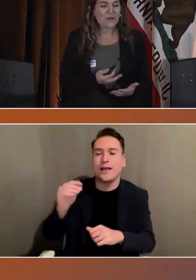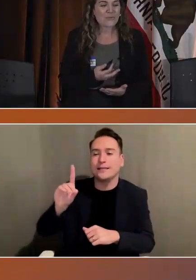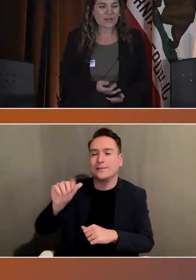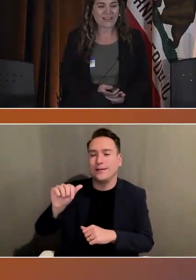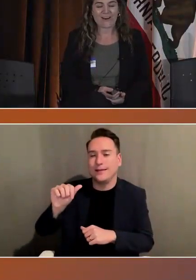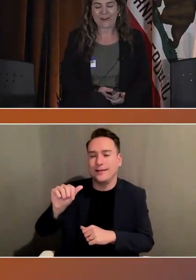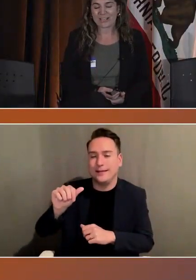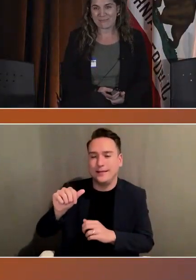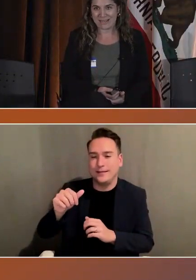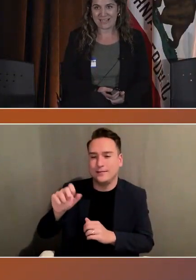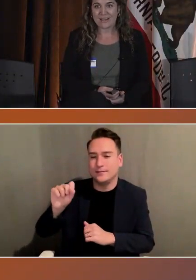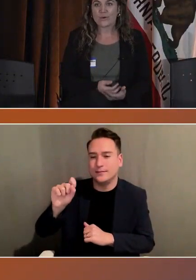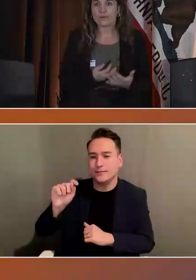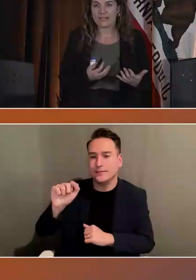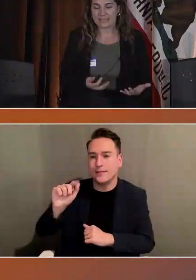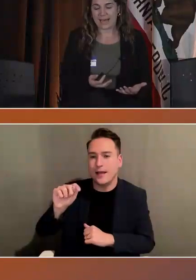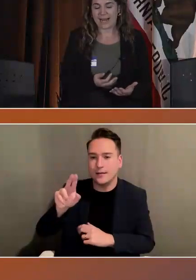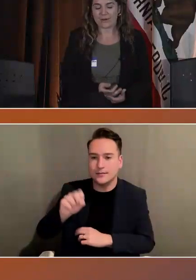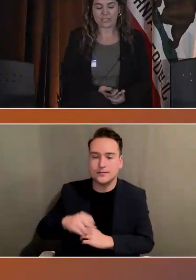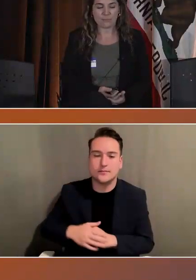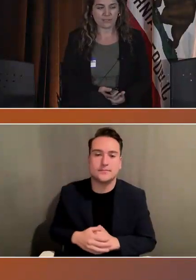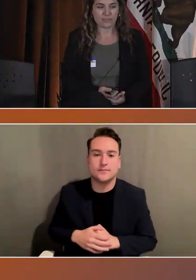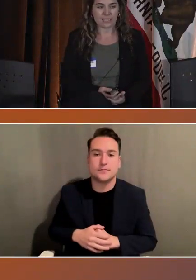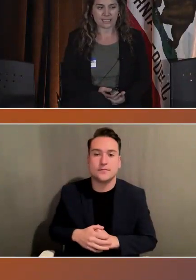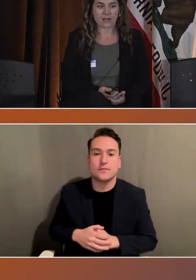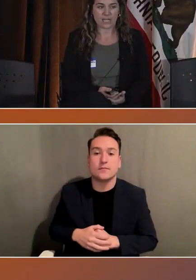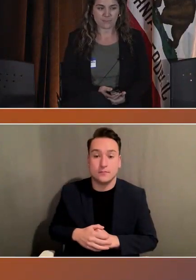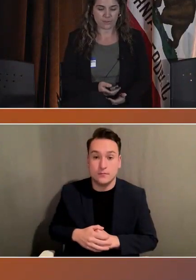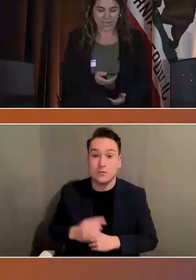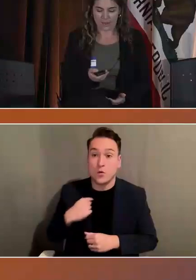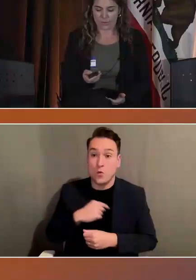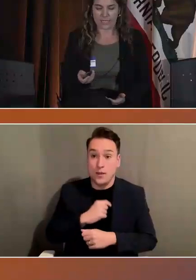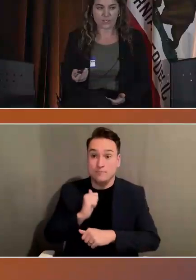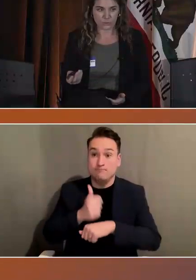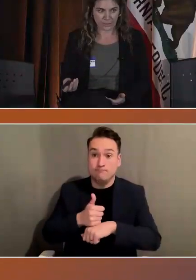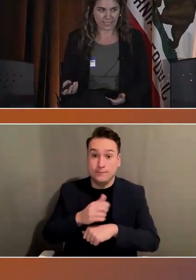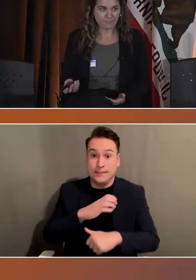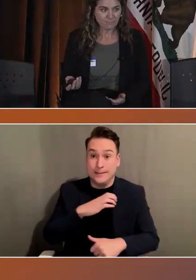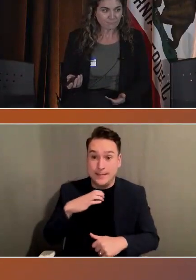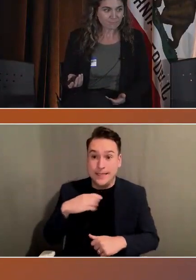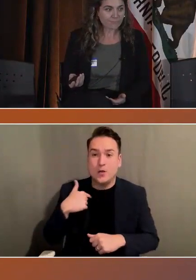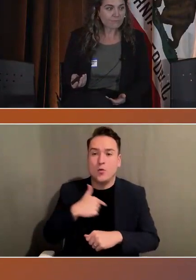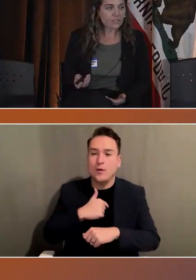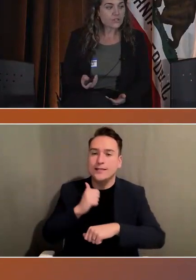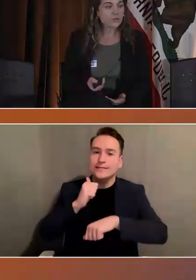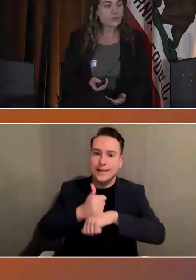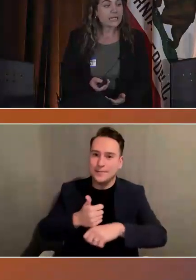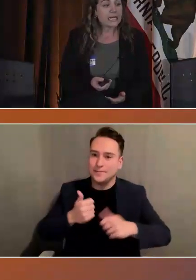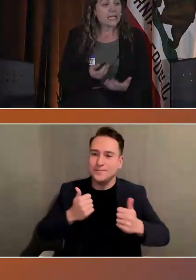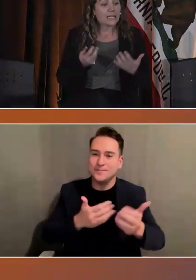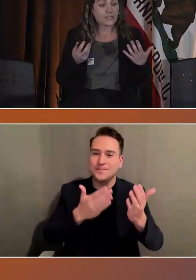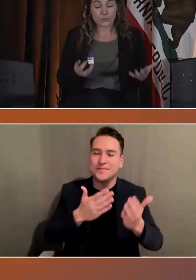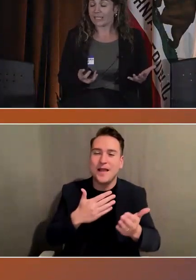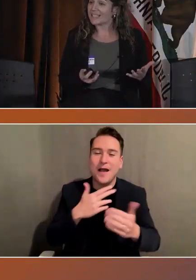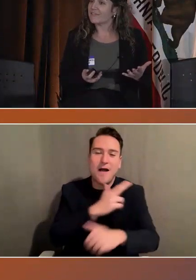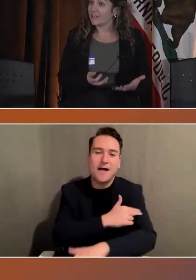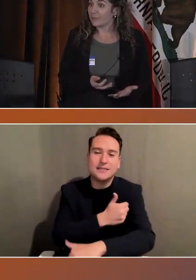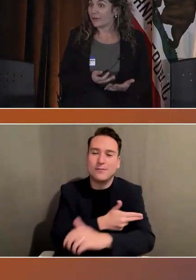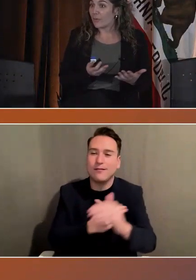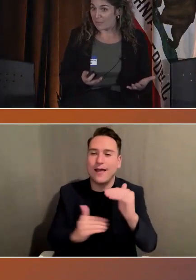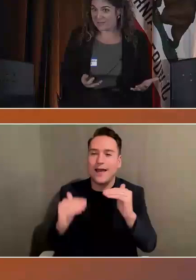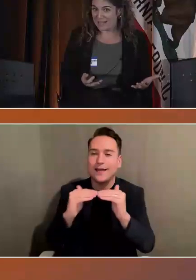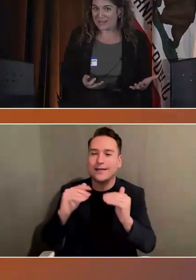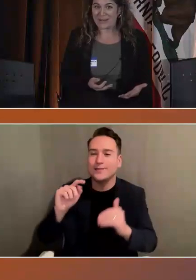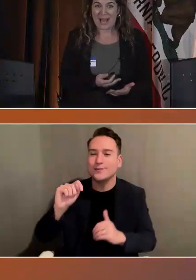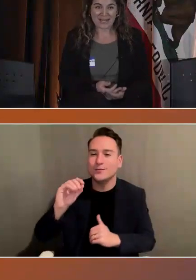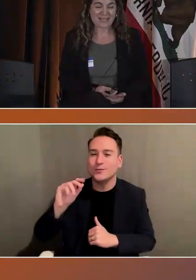partnership with our committee, we set out to build this hospital equity toolkit. So the toolkit's available on